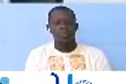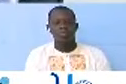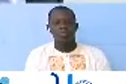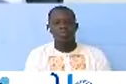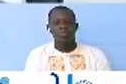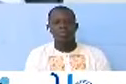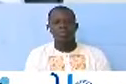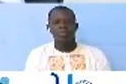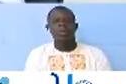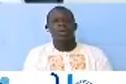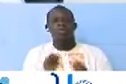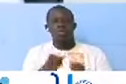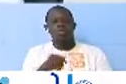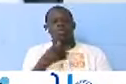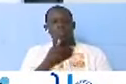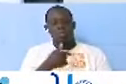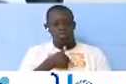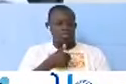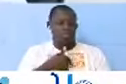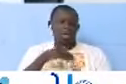I'll be in a house.